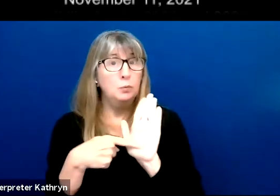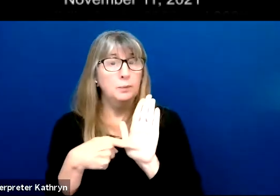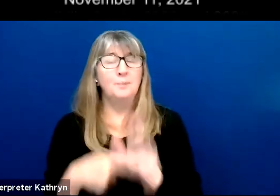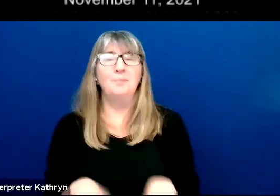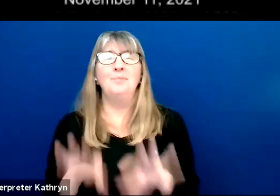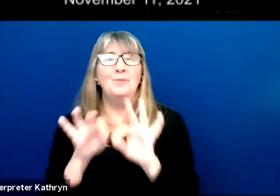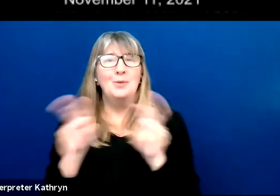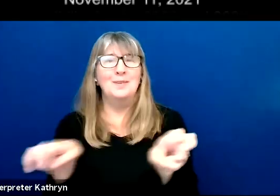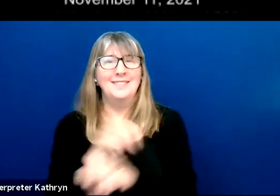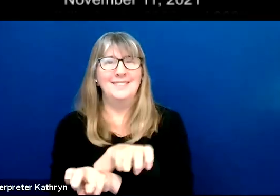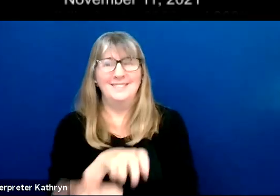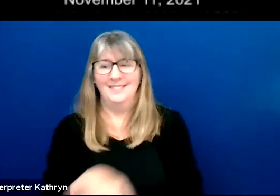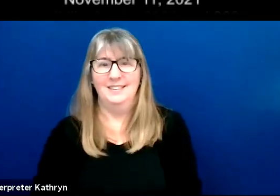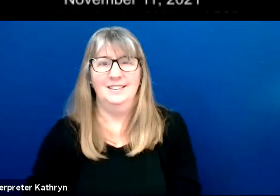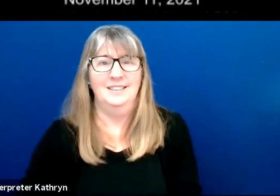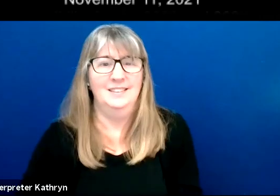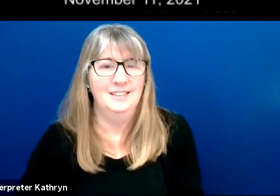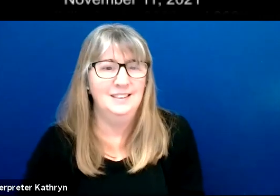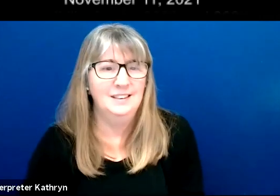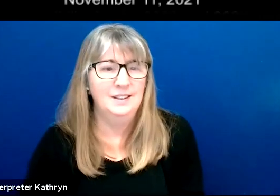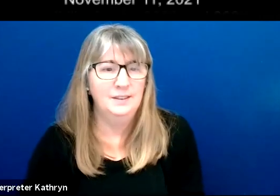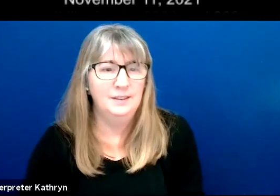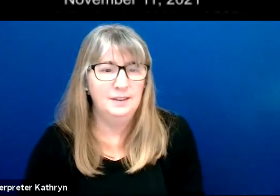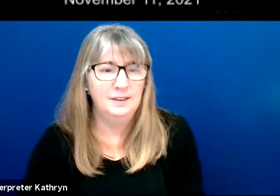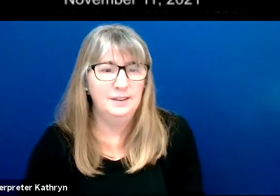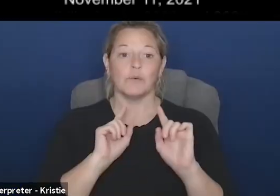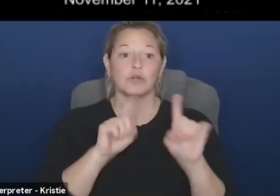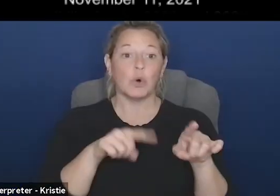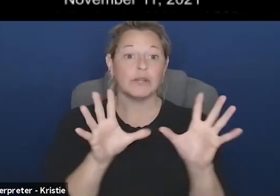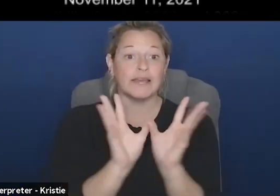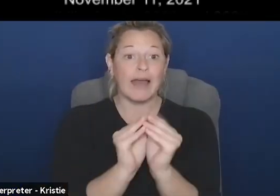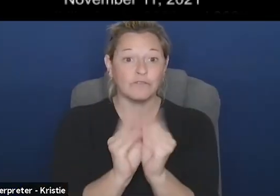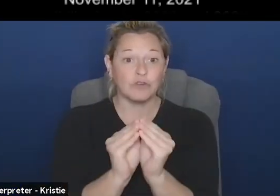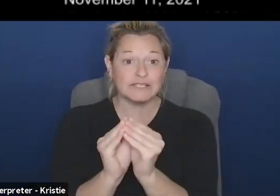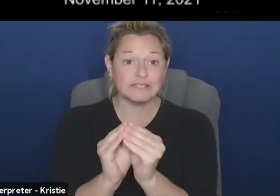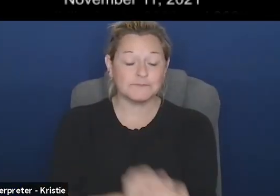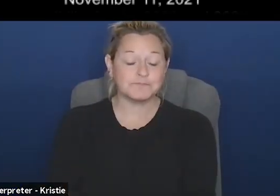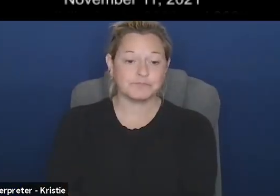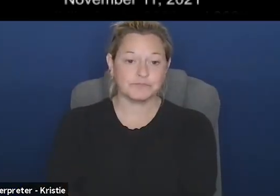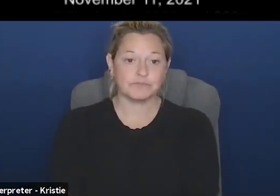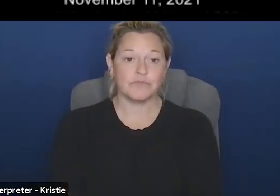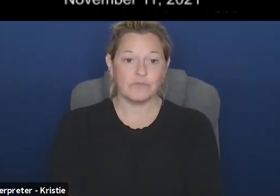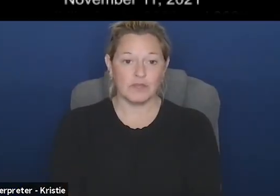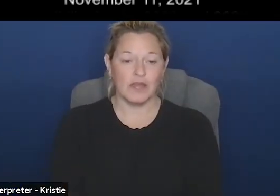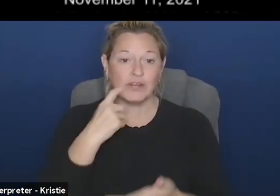I realized that a lot of the people that were doing the deep thinking and the